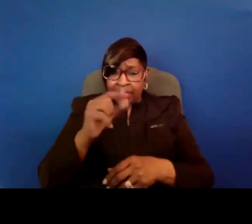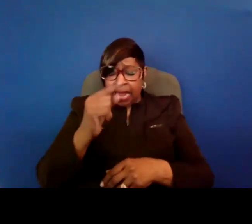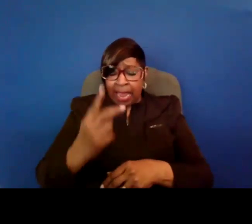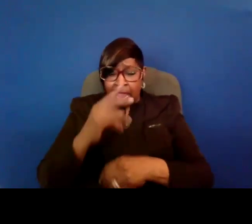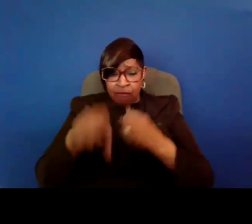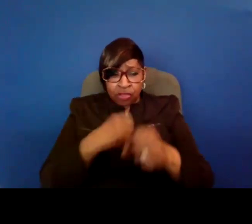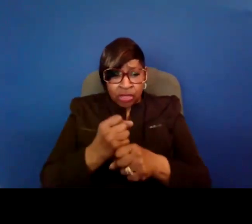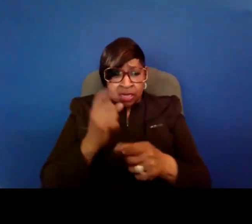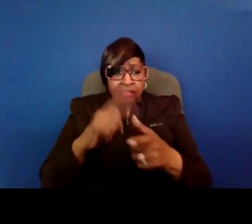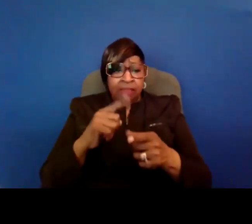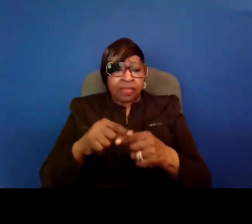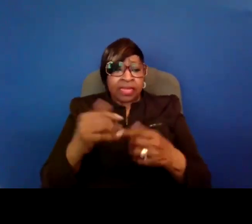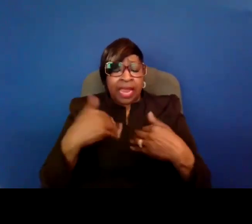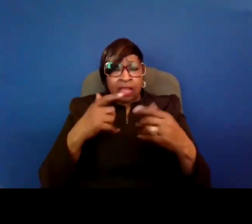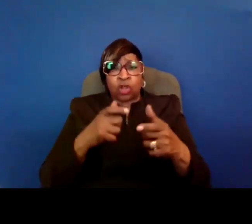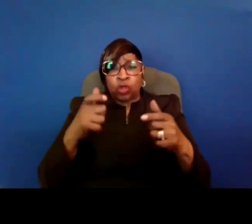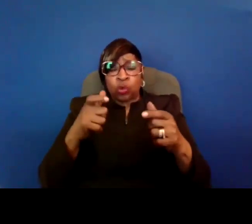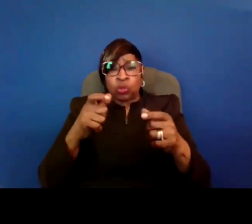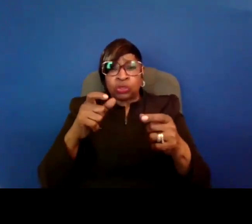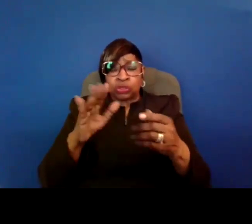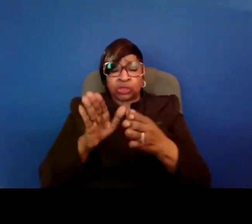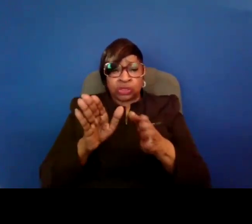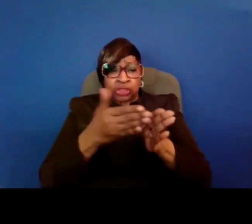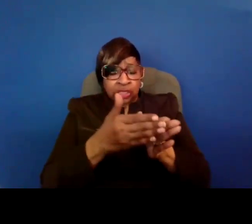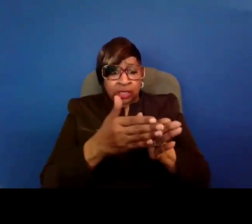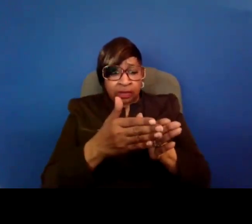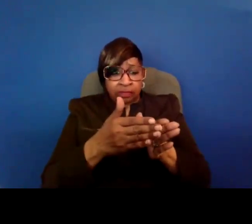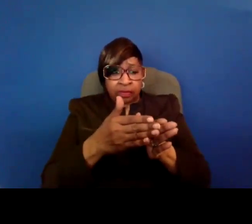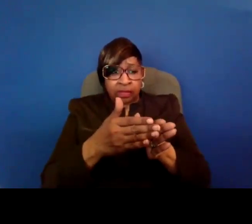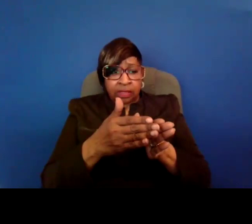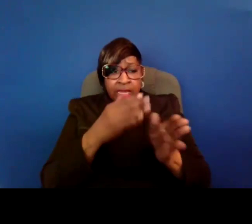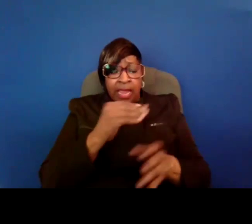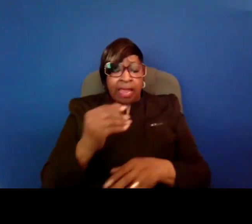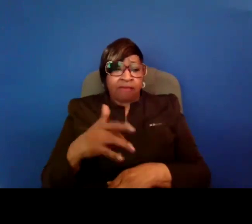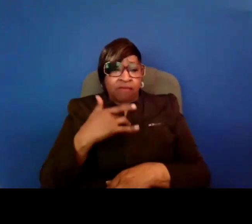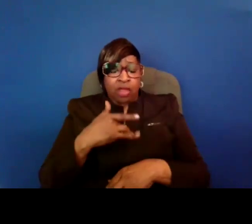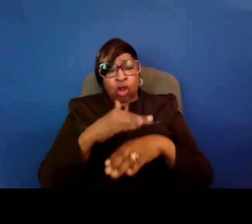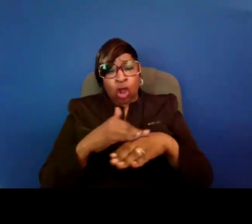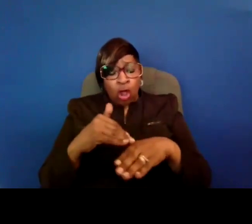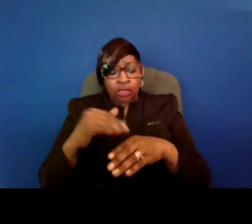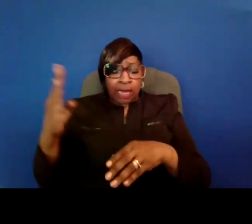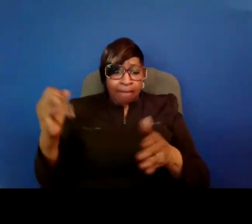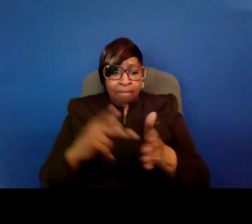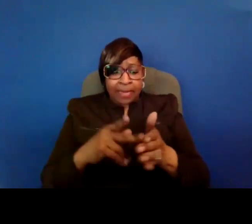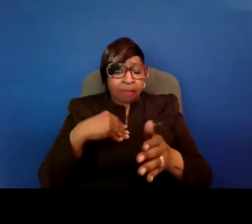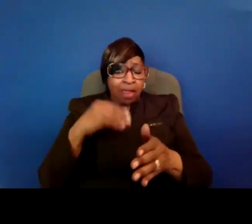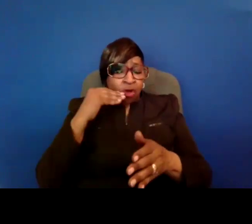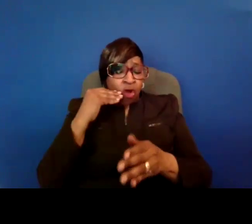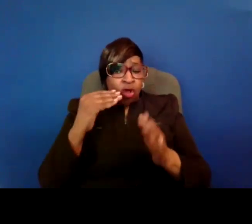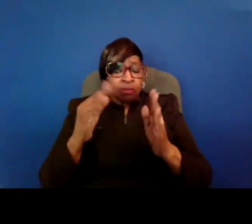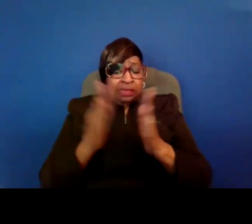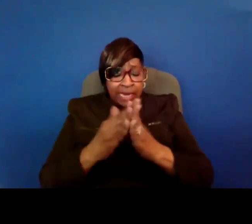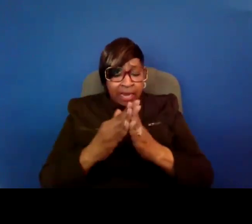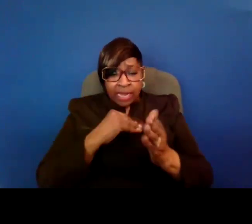then had a huge shift of heart and felt called to come back to my hometown and offer this body of